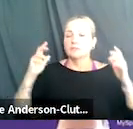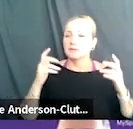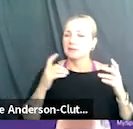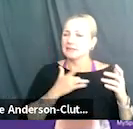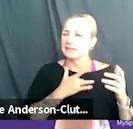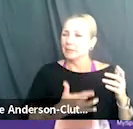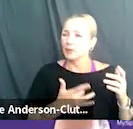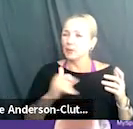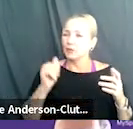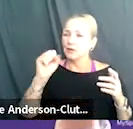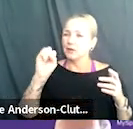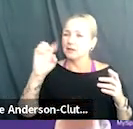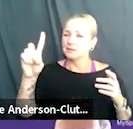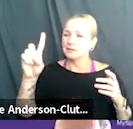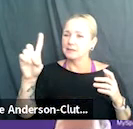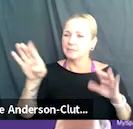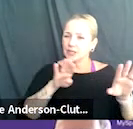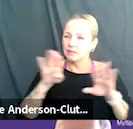all.